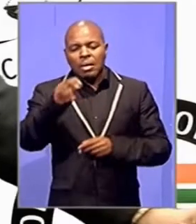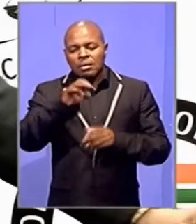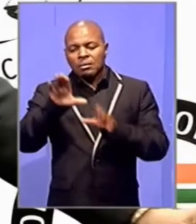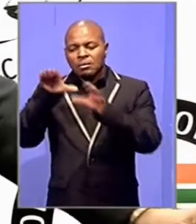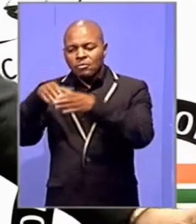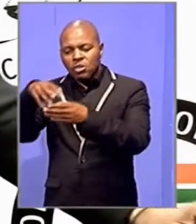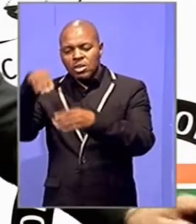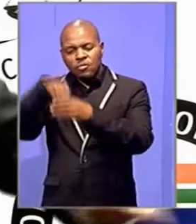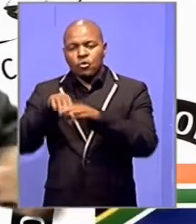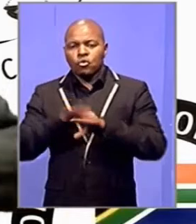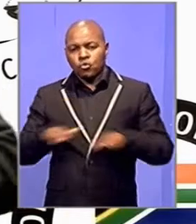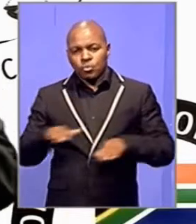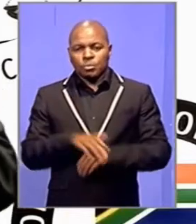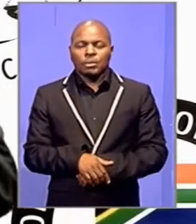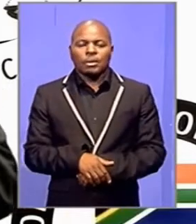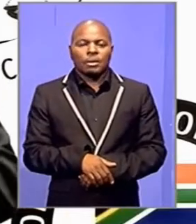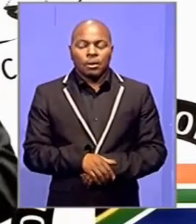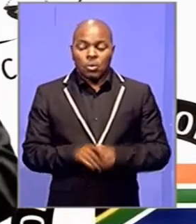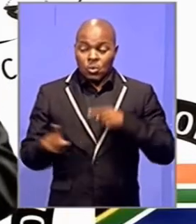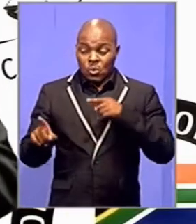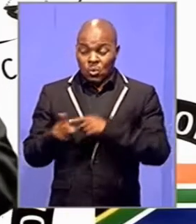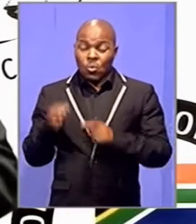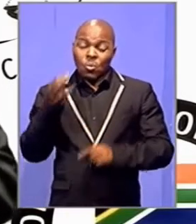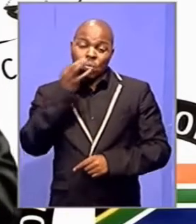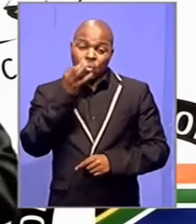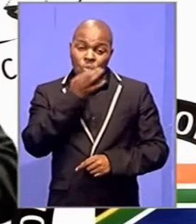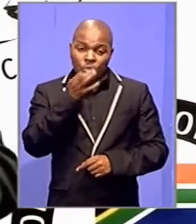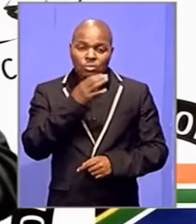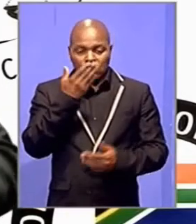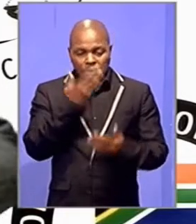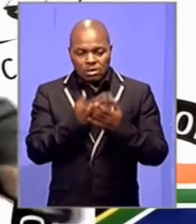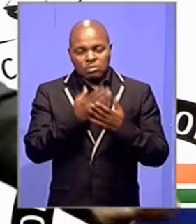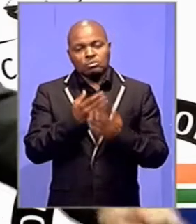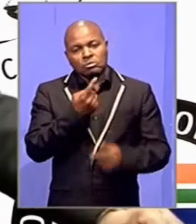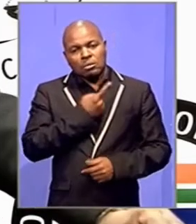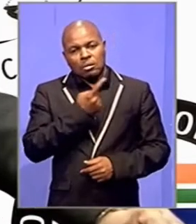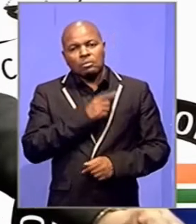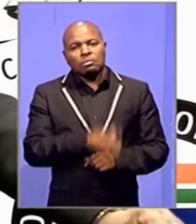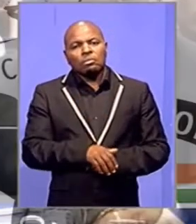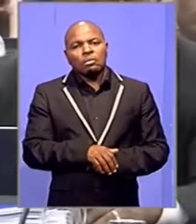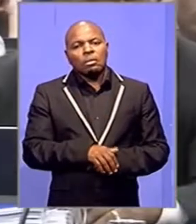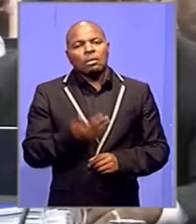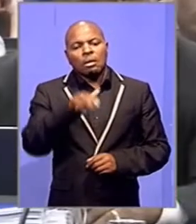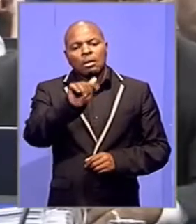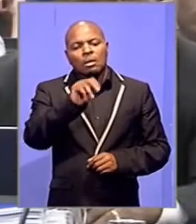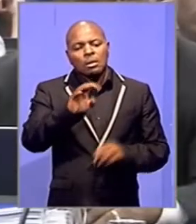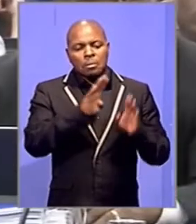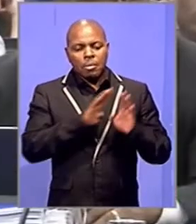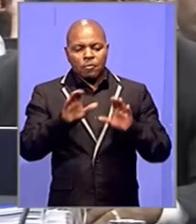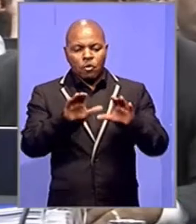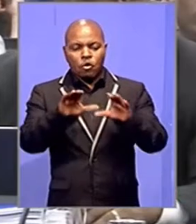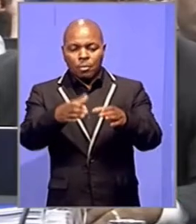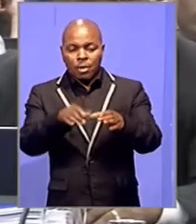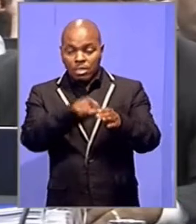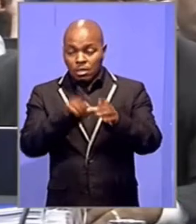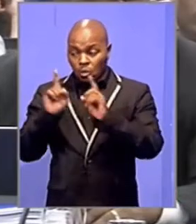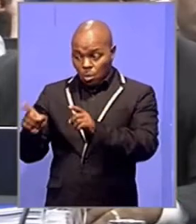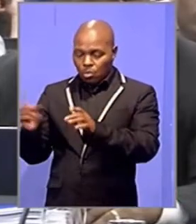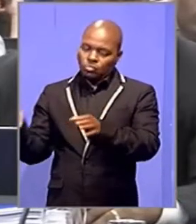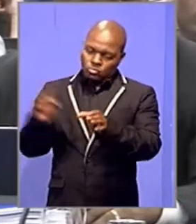tsa ANC. O boetse o hlalositse hore o tla ya itlhaisa ka pele ho komishene ya maitshwaro ya mokga ha ka laelwa ho